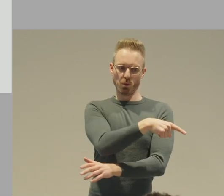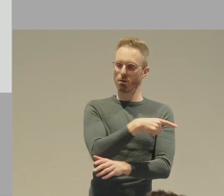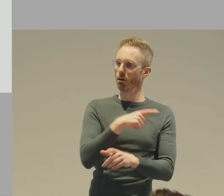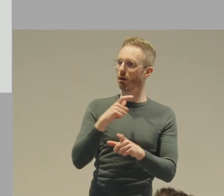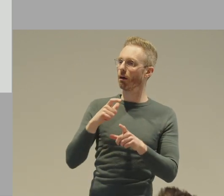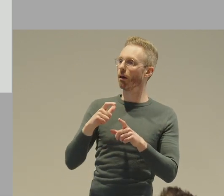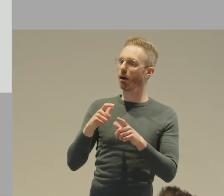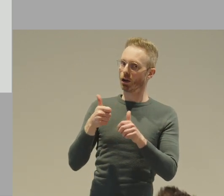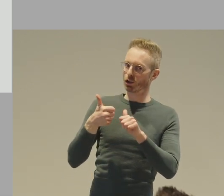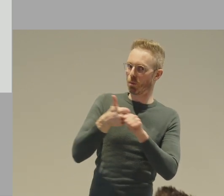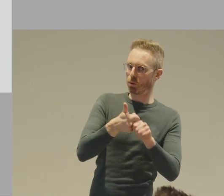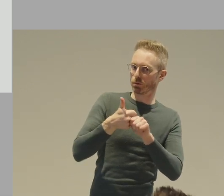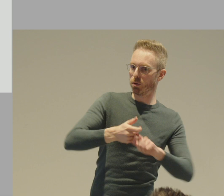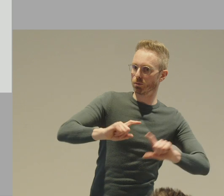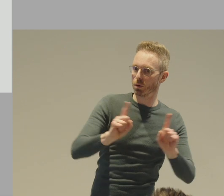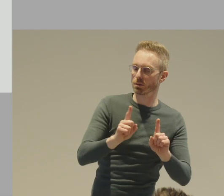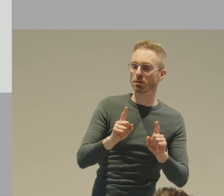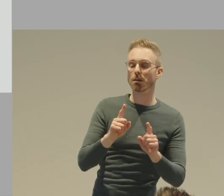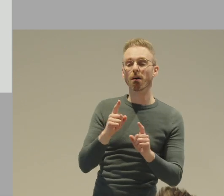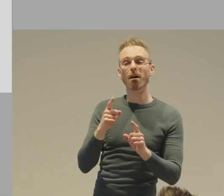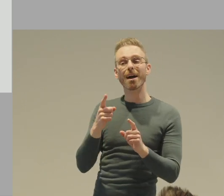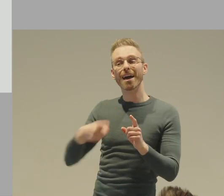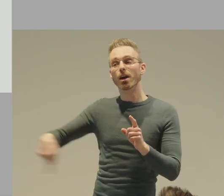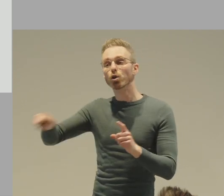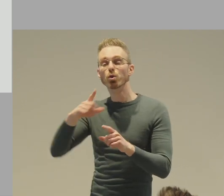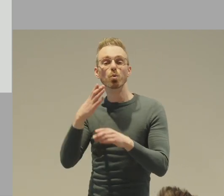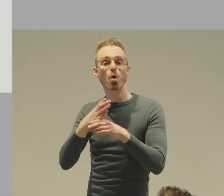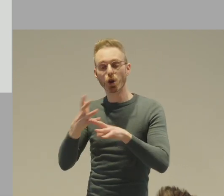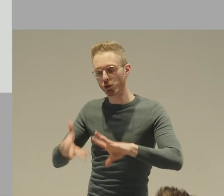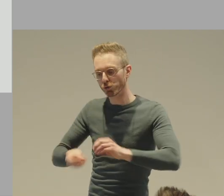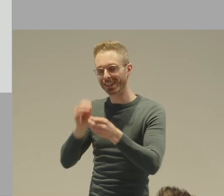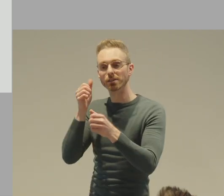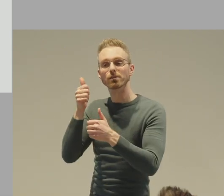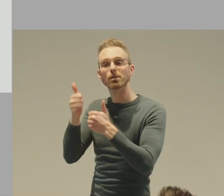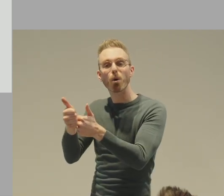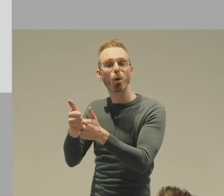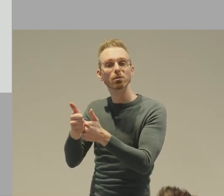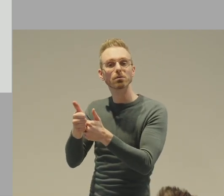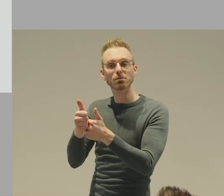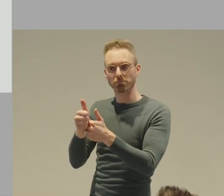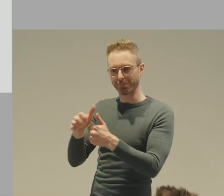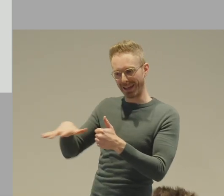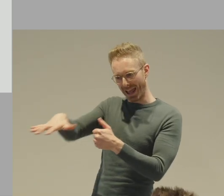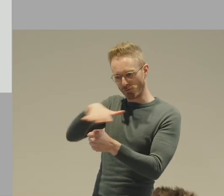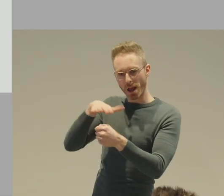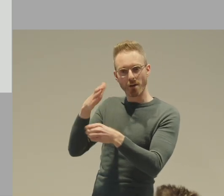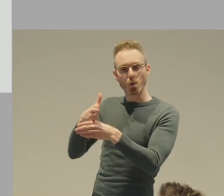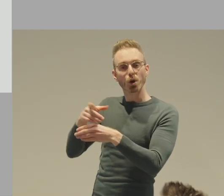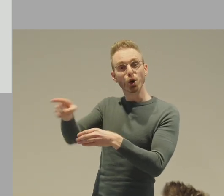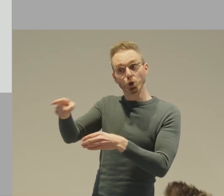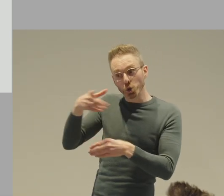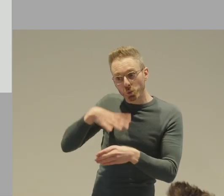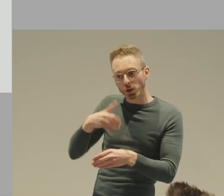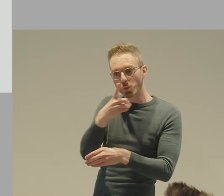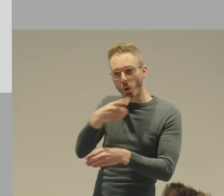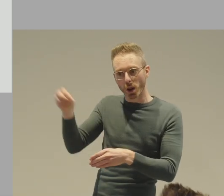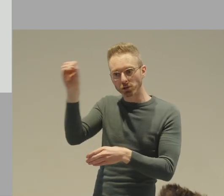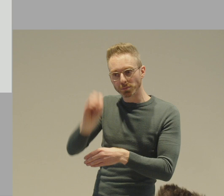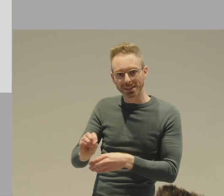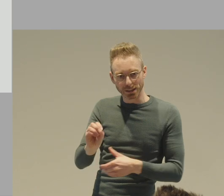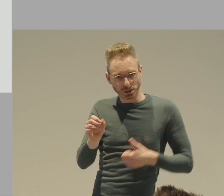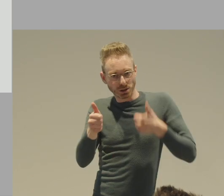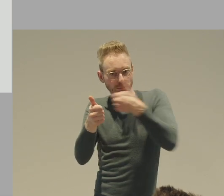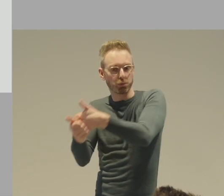If it's creative support, if you want a support worker for 100% of your hours, word each task to make it clear that the customer